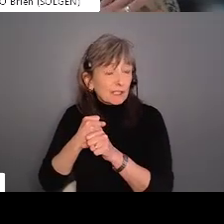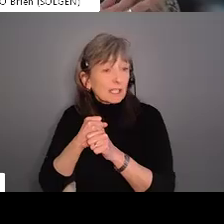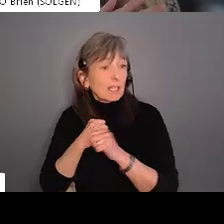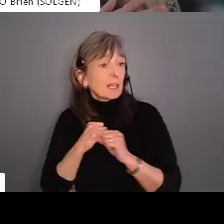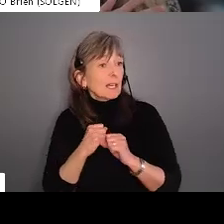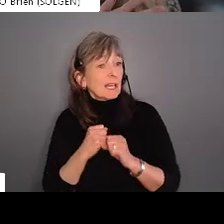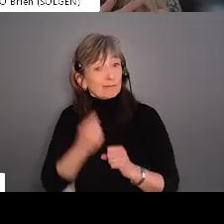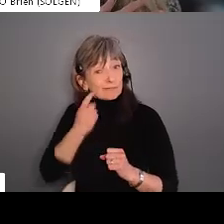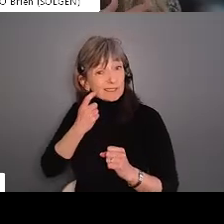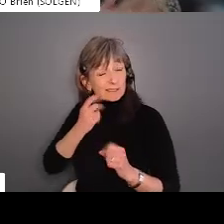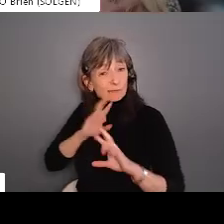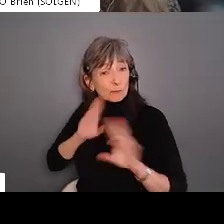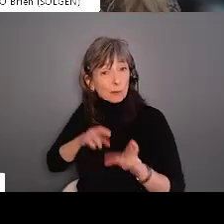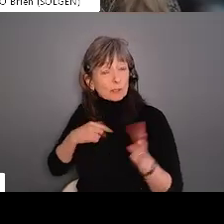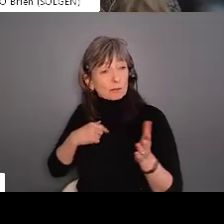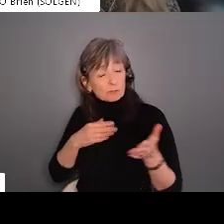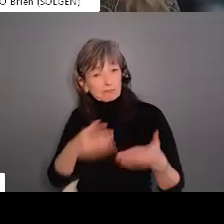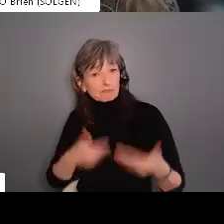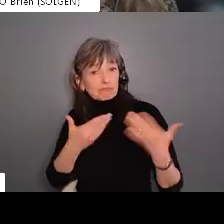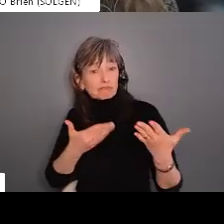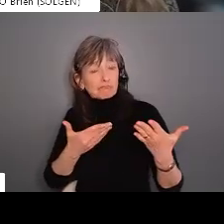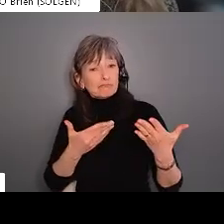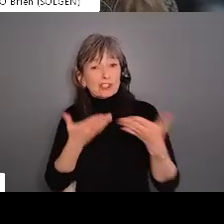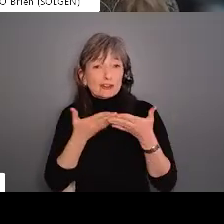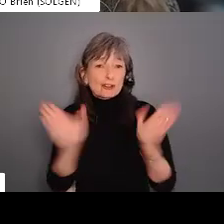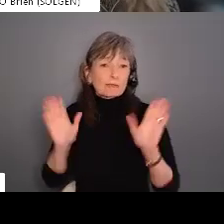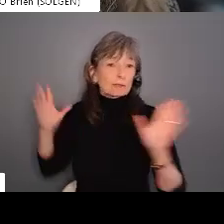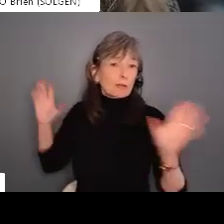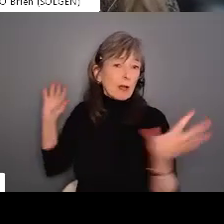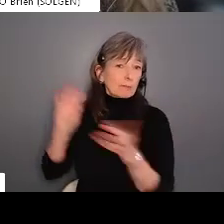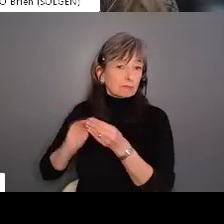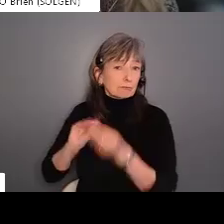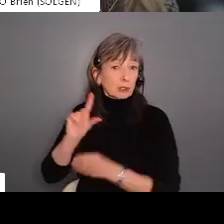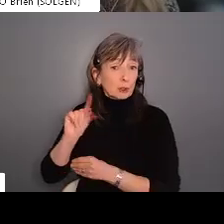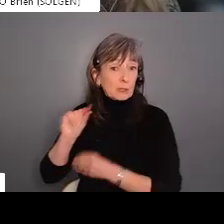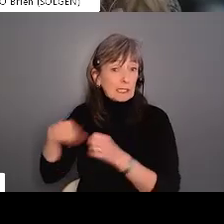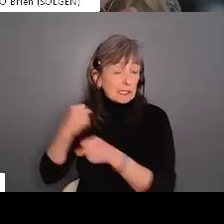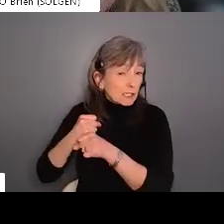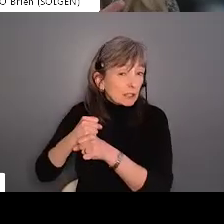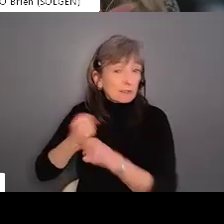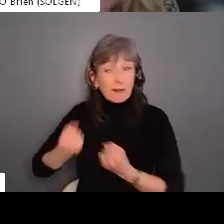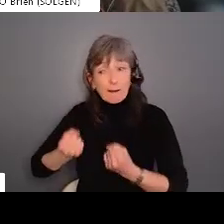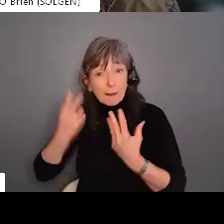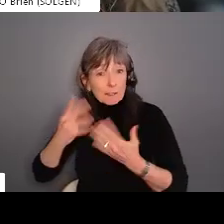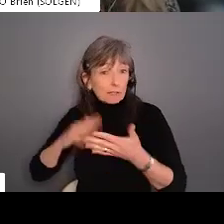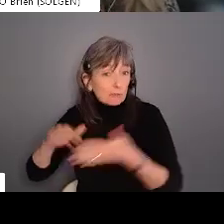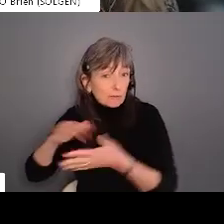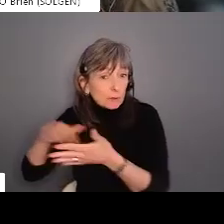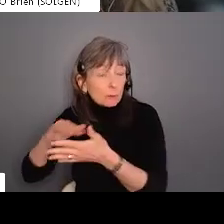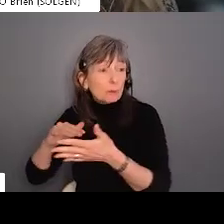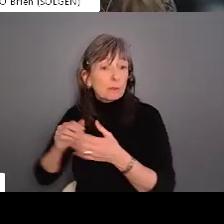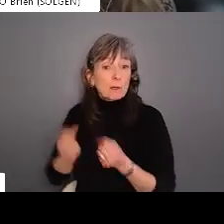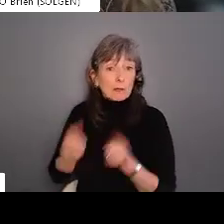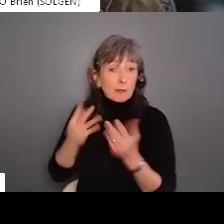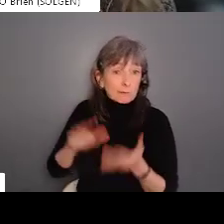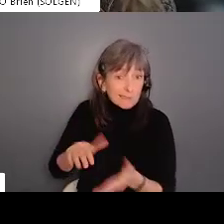recent report, we provided kind of an overview of the last 20 years, how many cases we've reviewed, how many deaths, and what kind of the